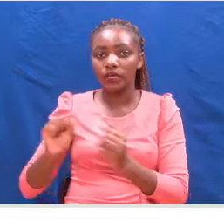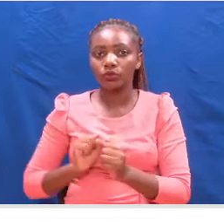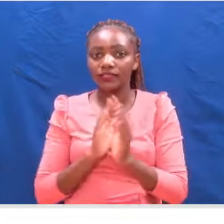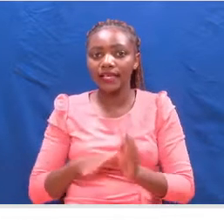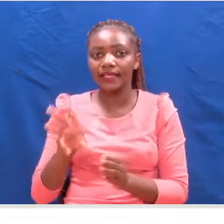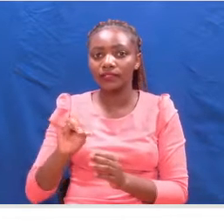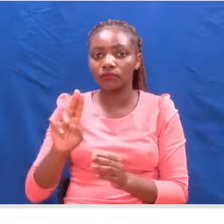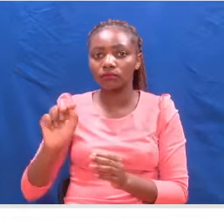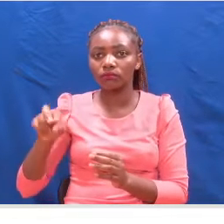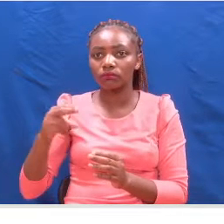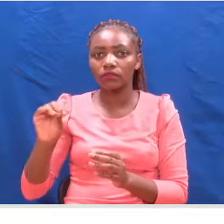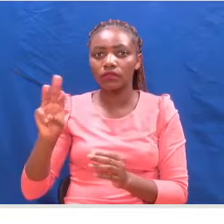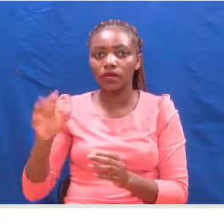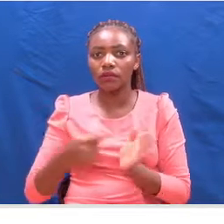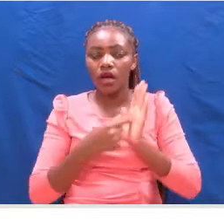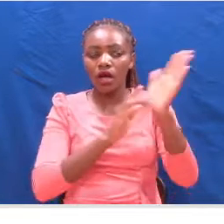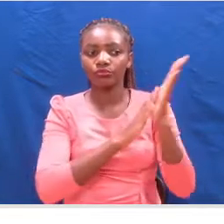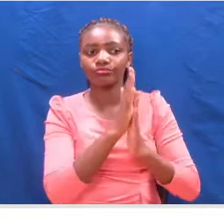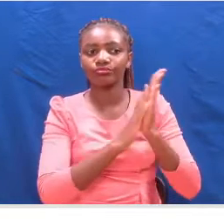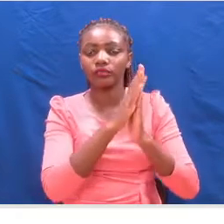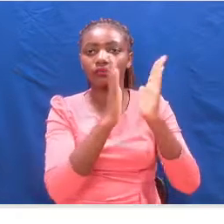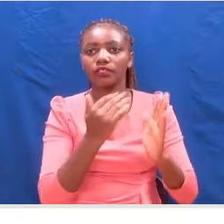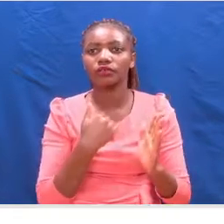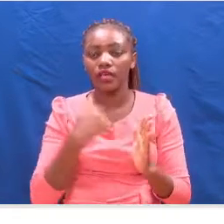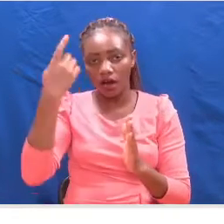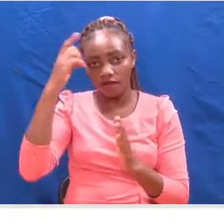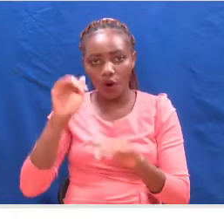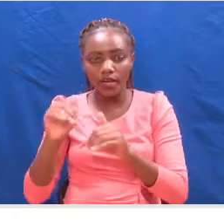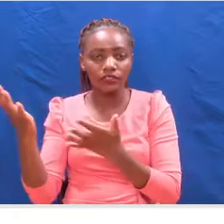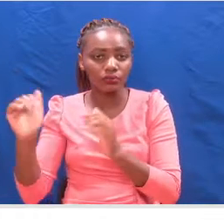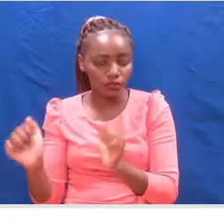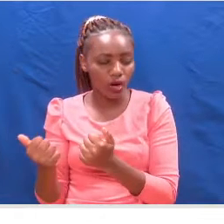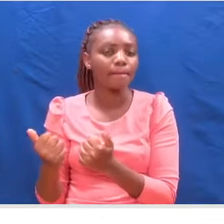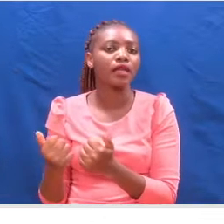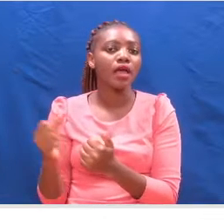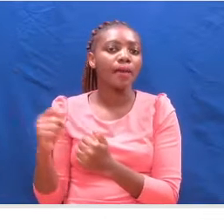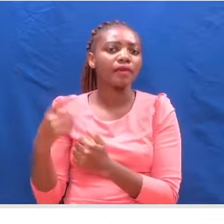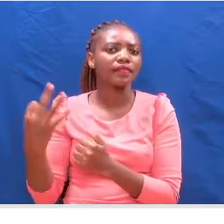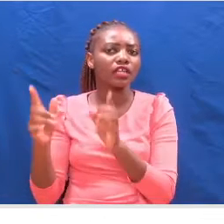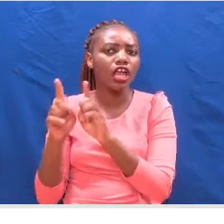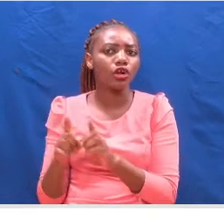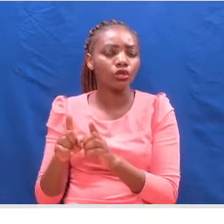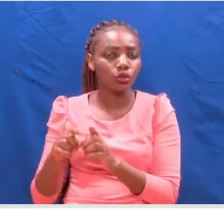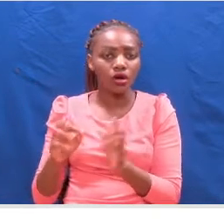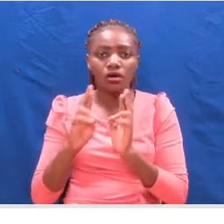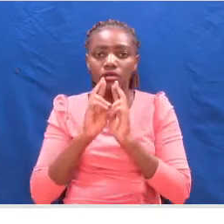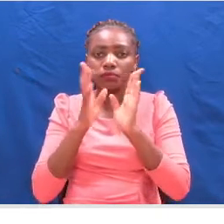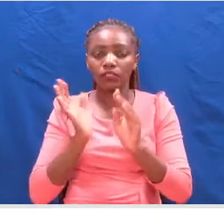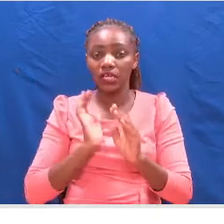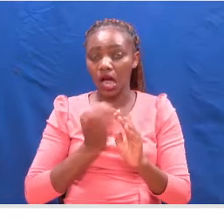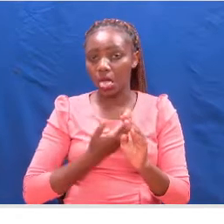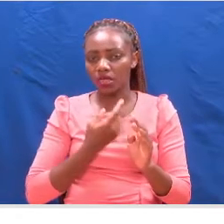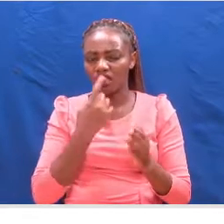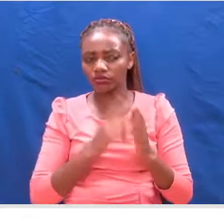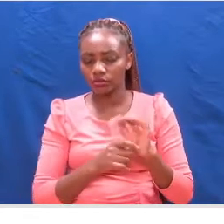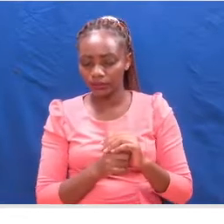has equally unveiled its suitable candidates for the various by-elections in the country. And as our political affairs reporter Elizabeth